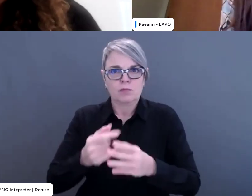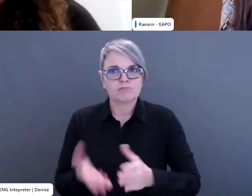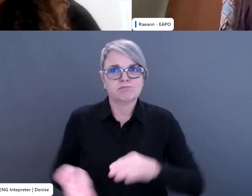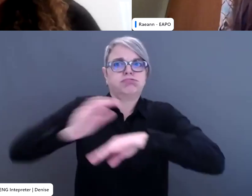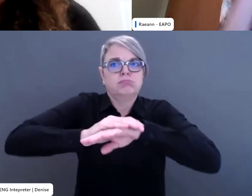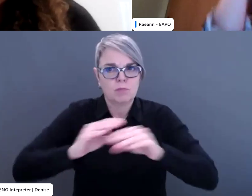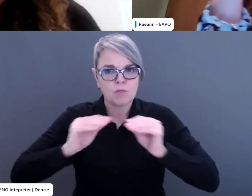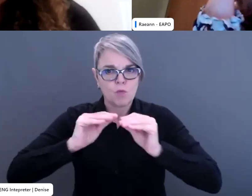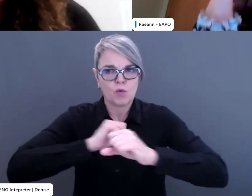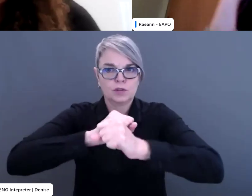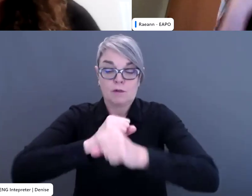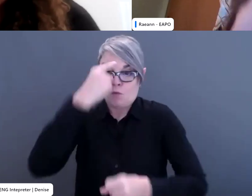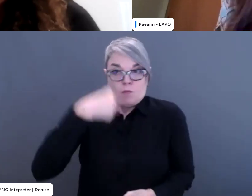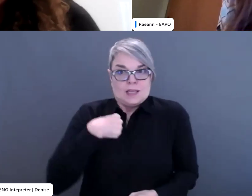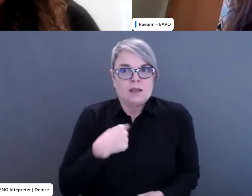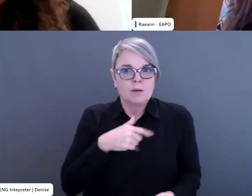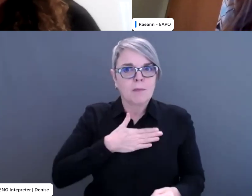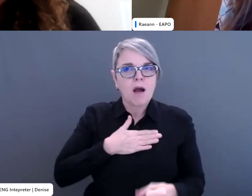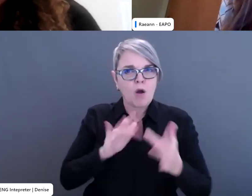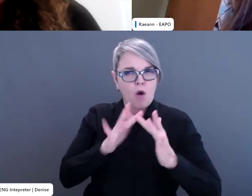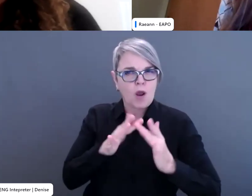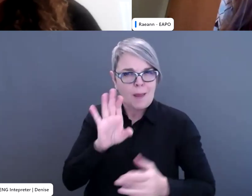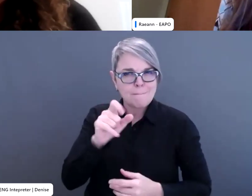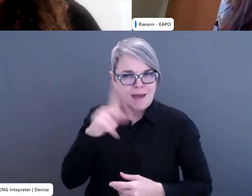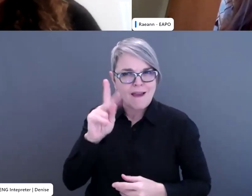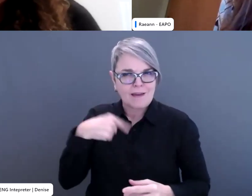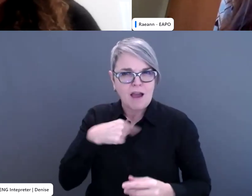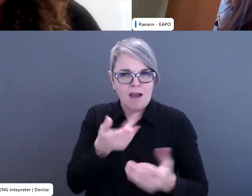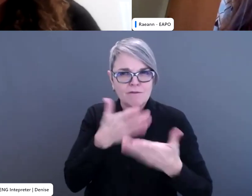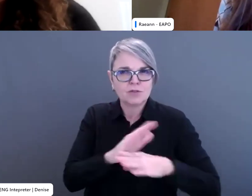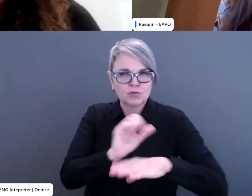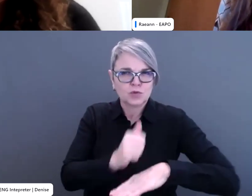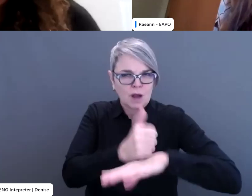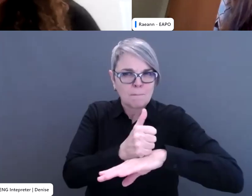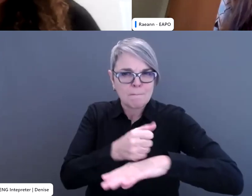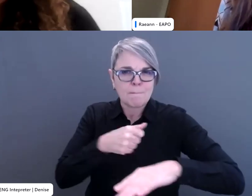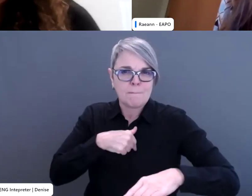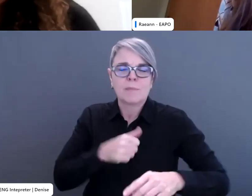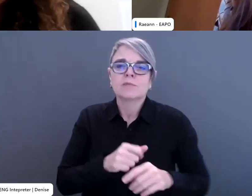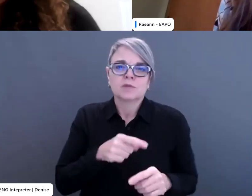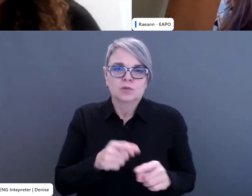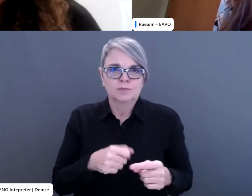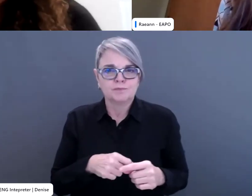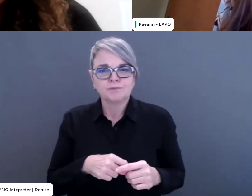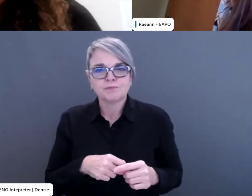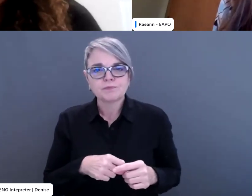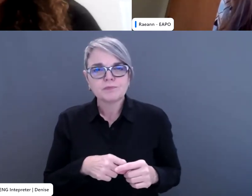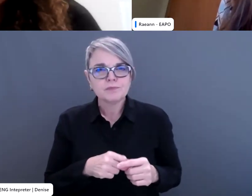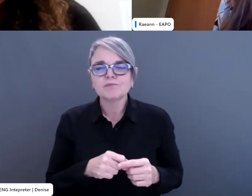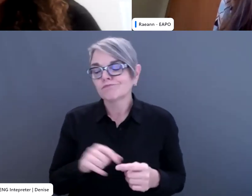banking with your phone, to make Yeah. sure it's actually yourself that's chiming in and trying to get into your bank Absolutely. account. There's a couple questions